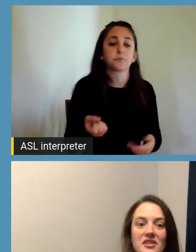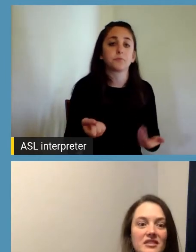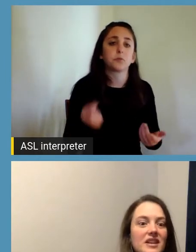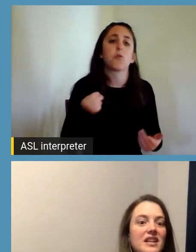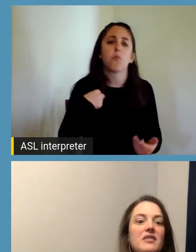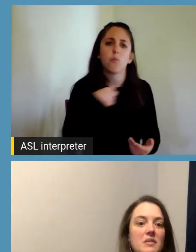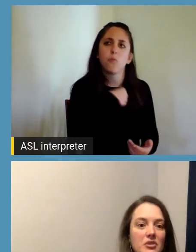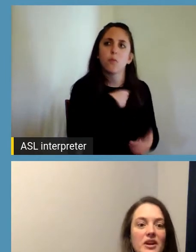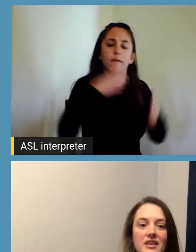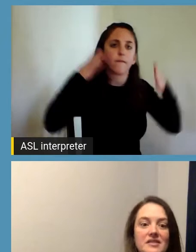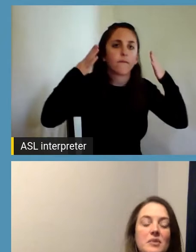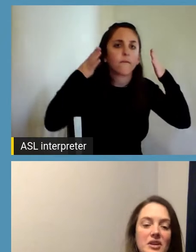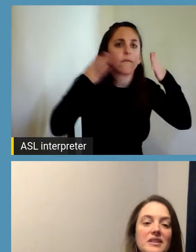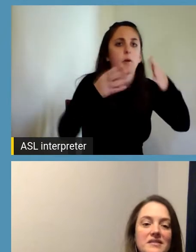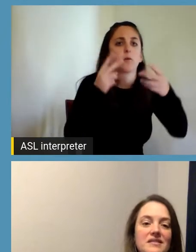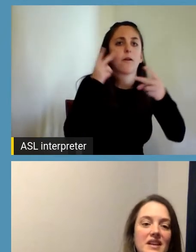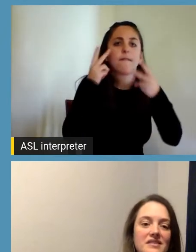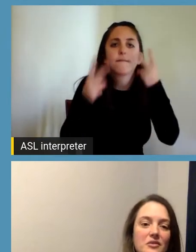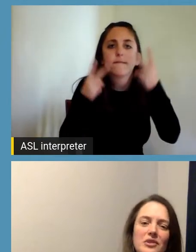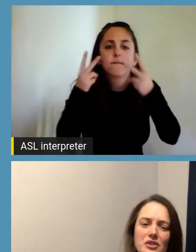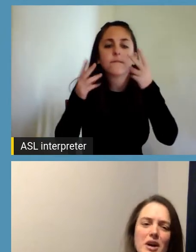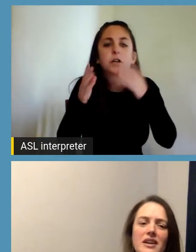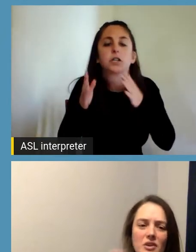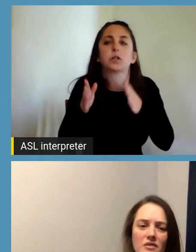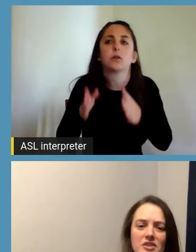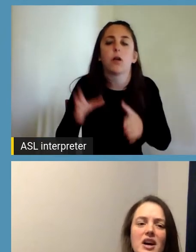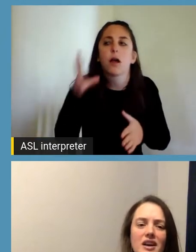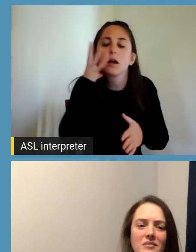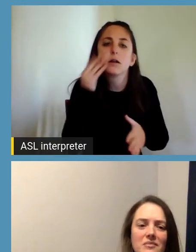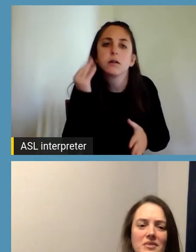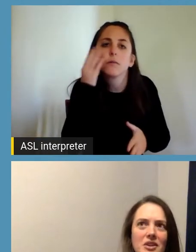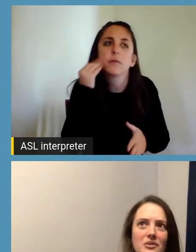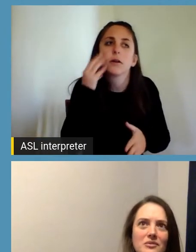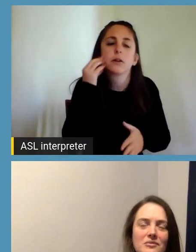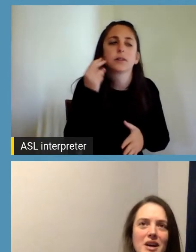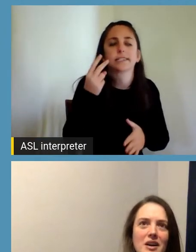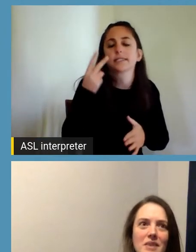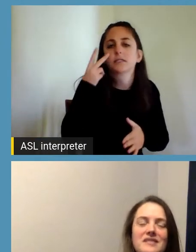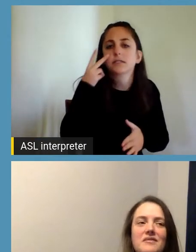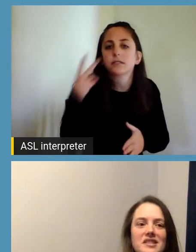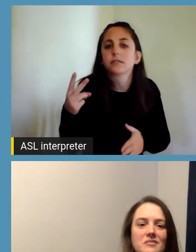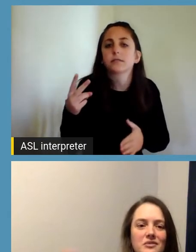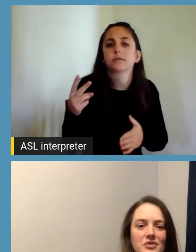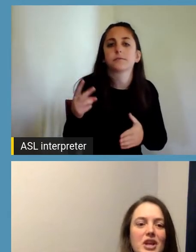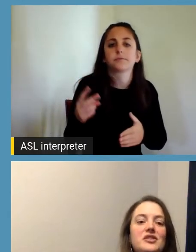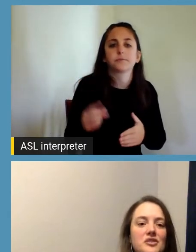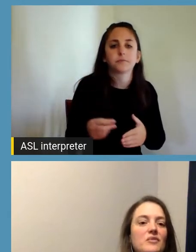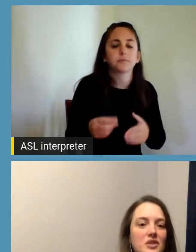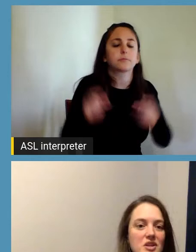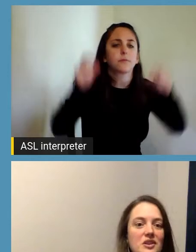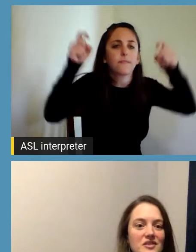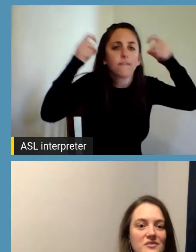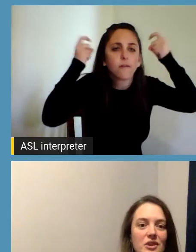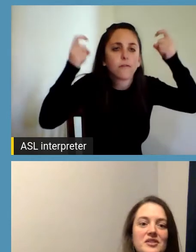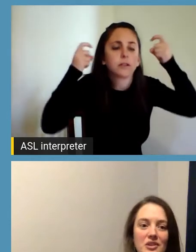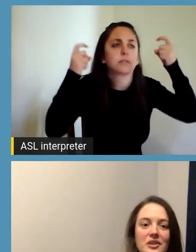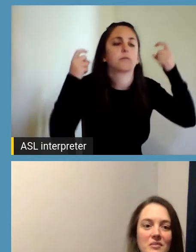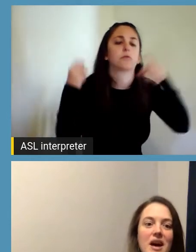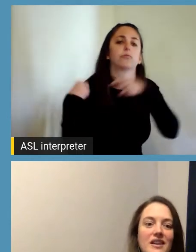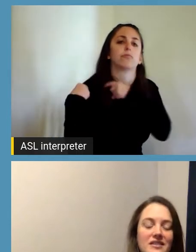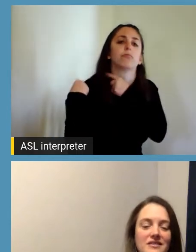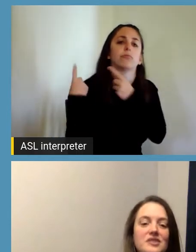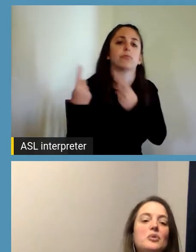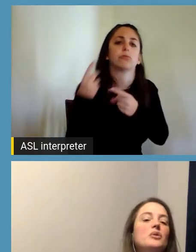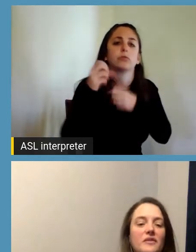the visitor and giving them a great experience. And so really tracking over time, as the festival changes over the years, we're actually